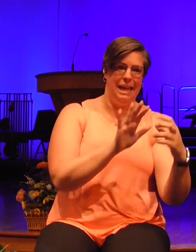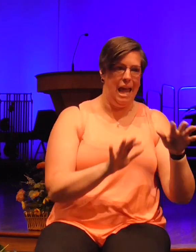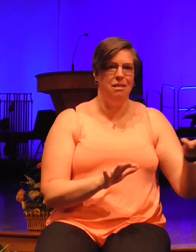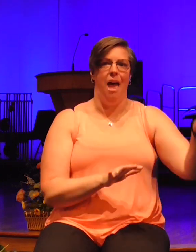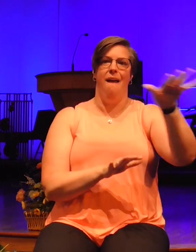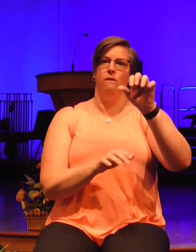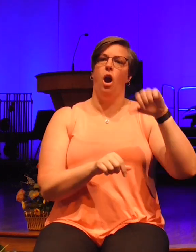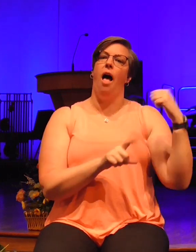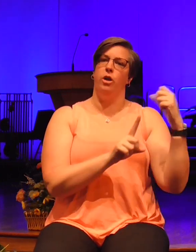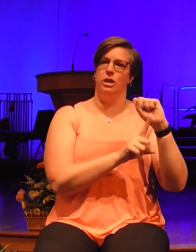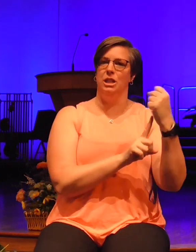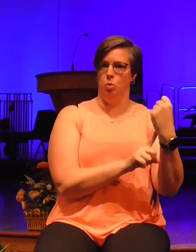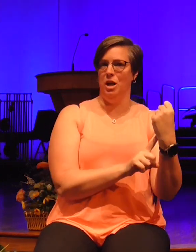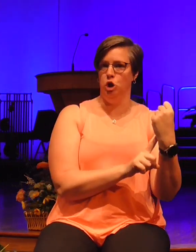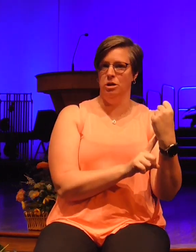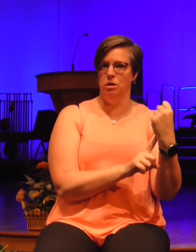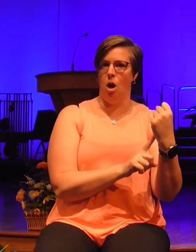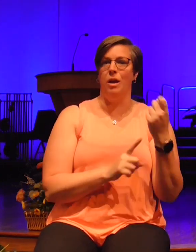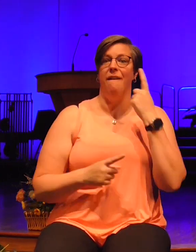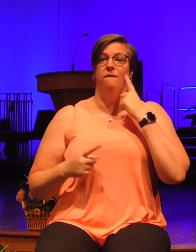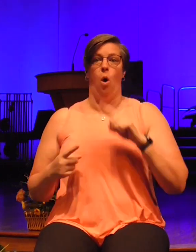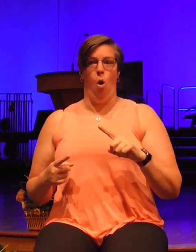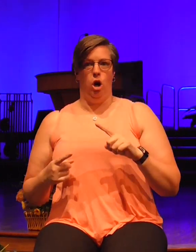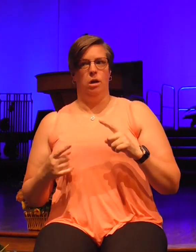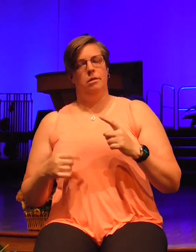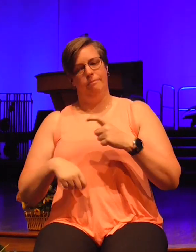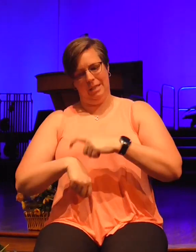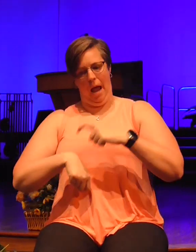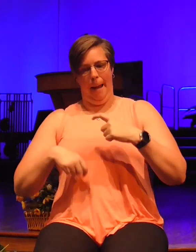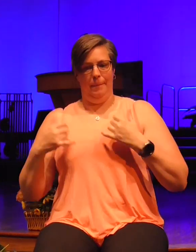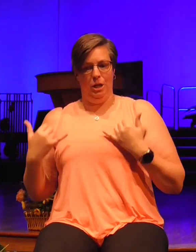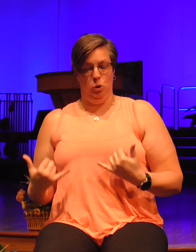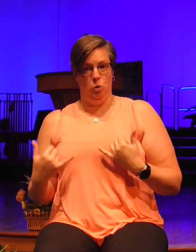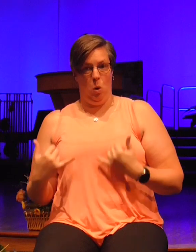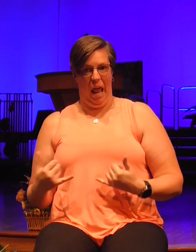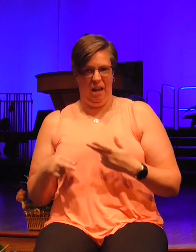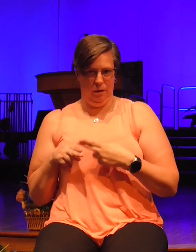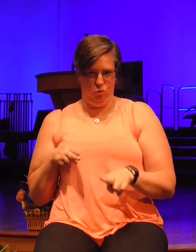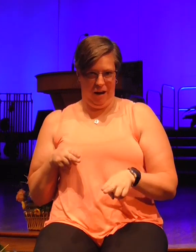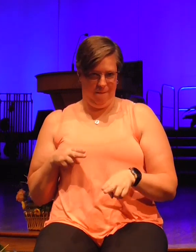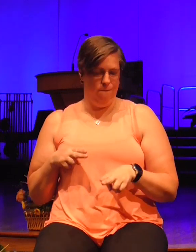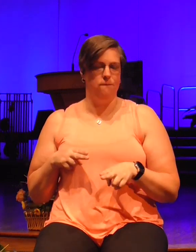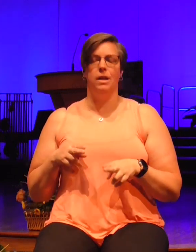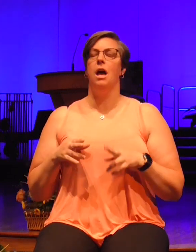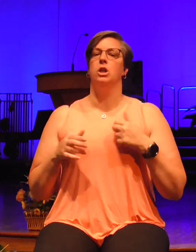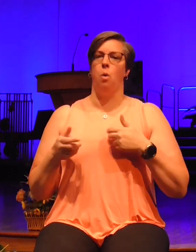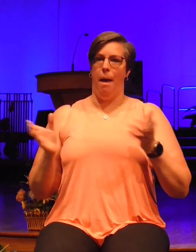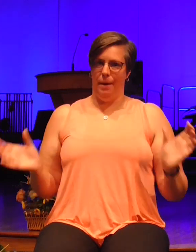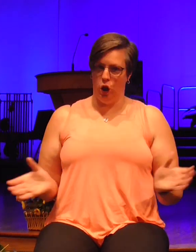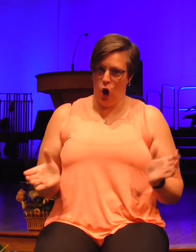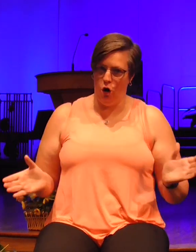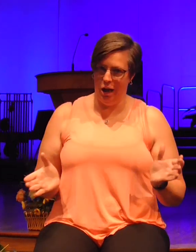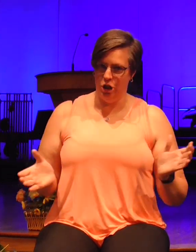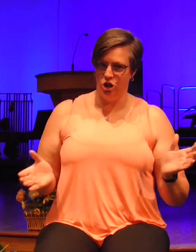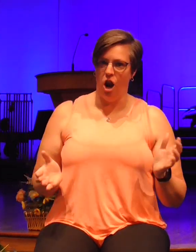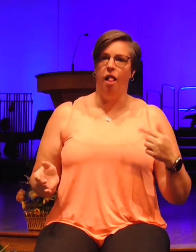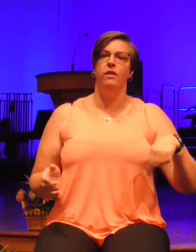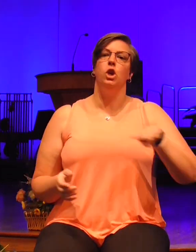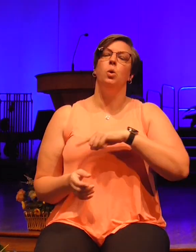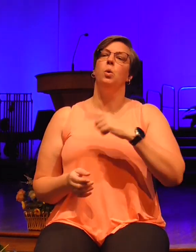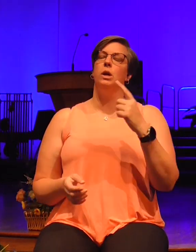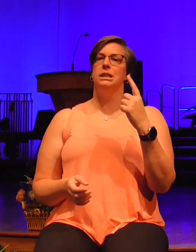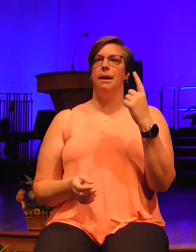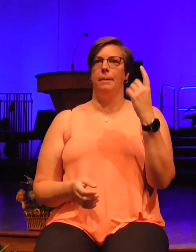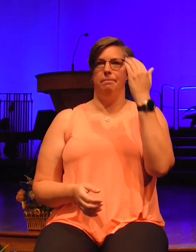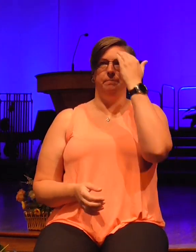So for the sake of our time together today, our brief time together, what I would encourage is to just be mindful mindful and present